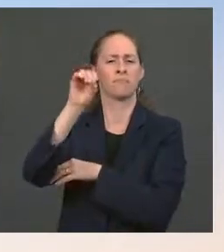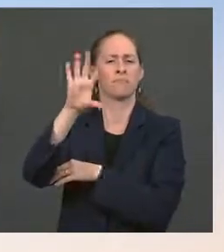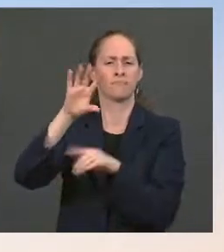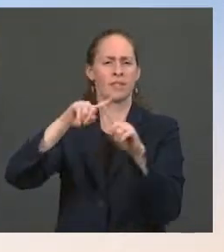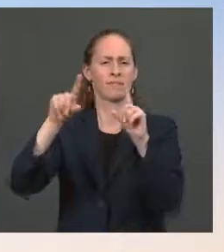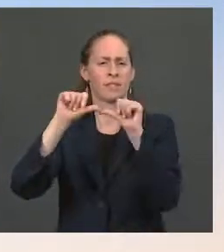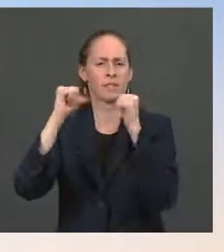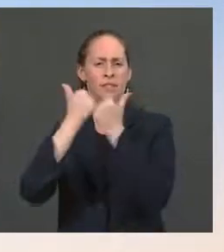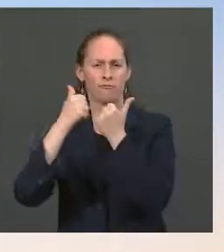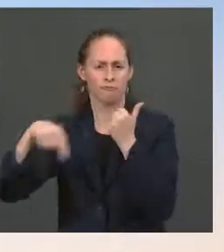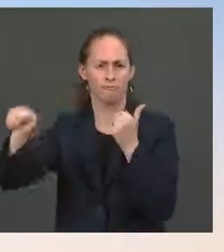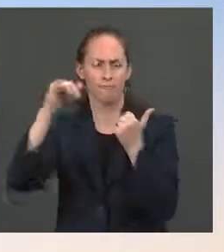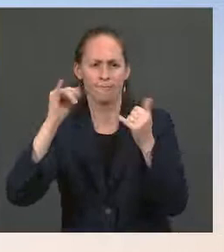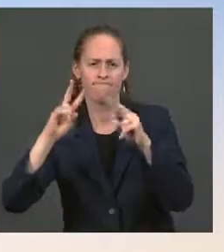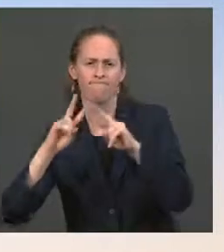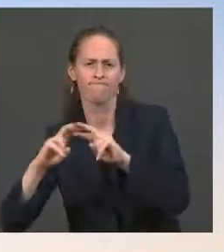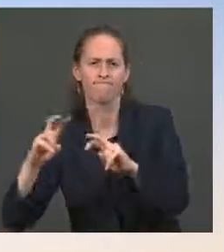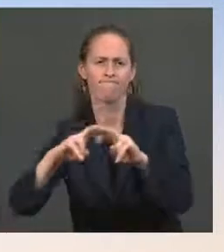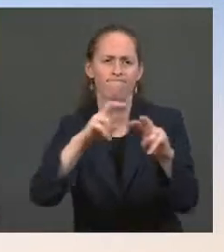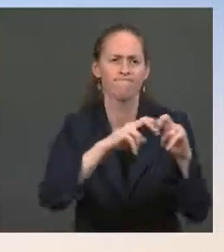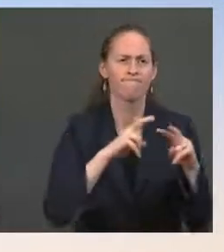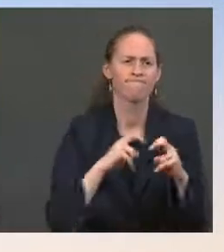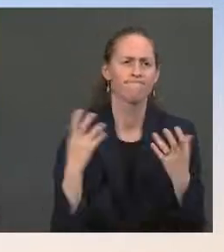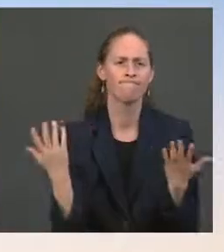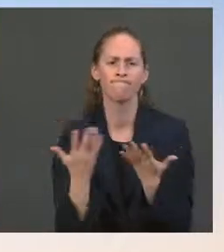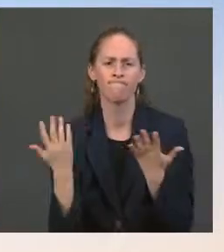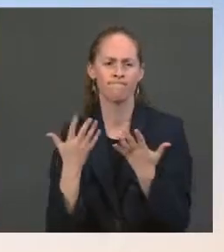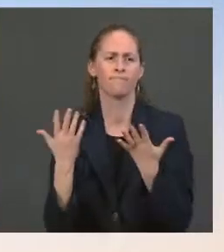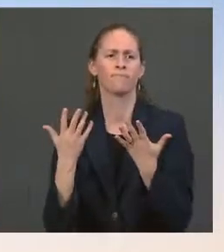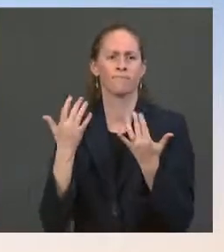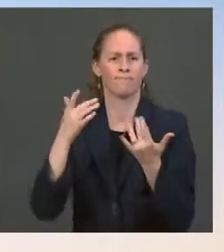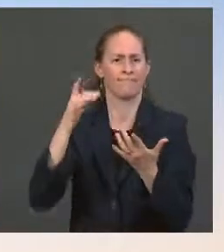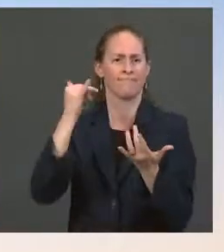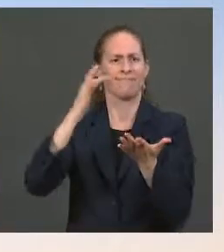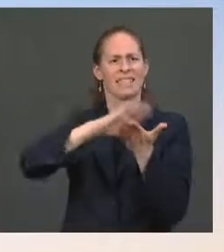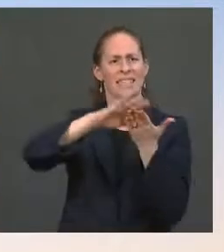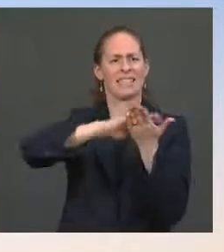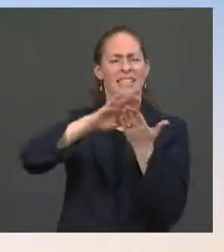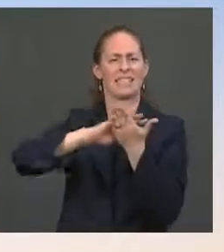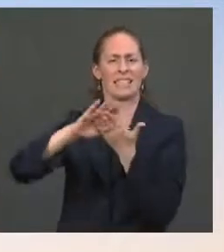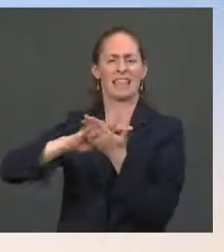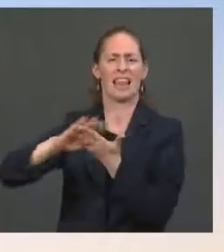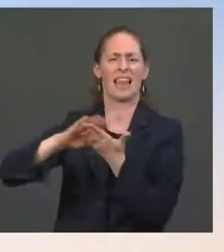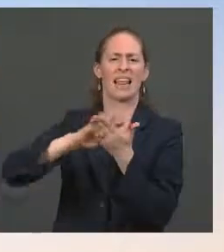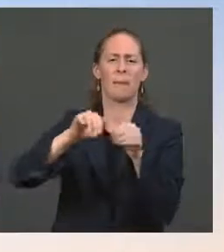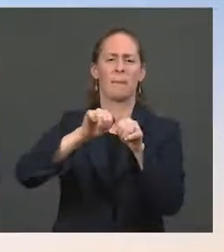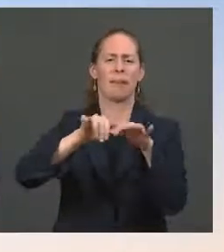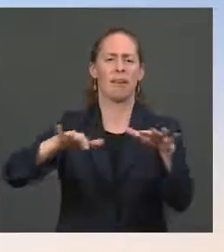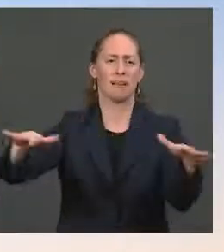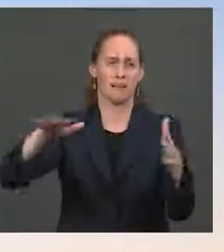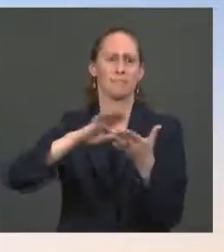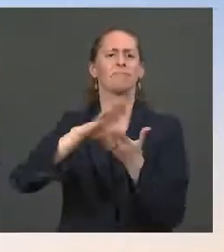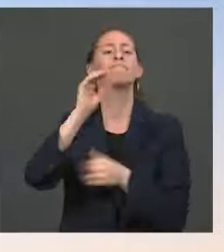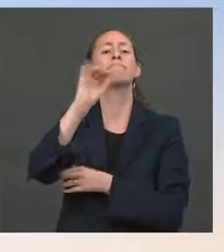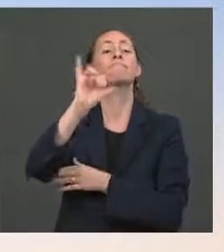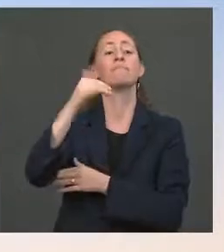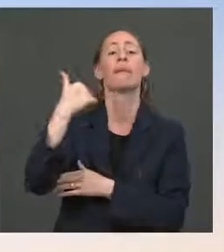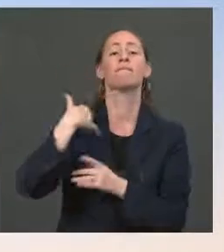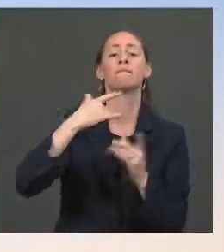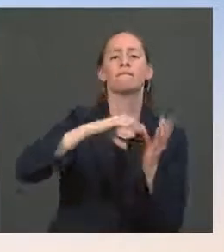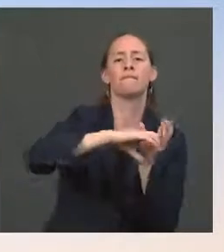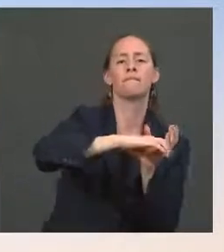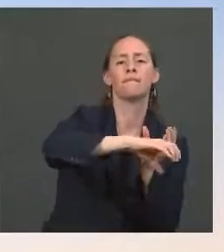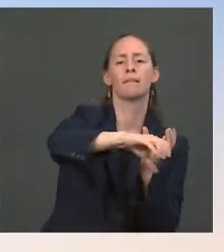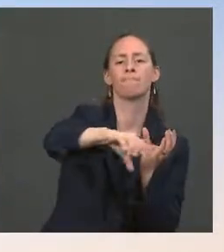gallons of oil have been recovered from the water, and 5,360 feet of boom has been deployed. So we are very engaged in